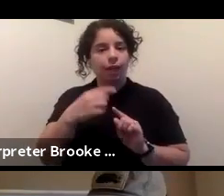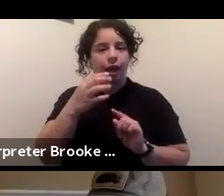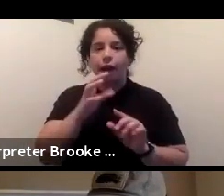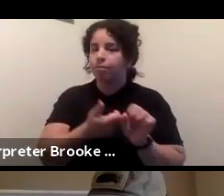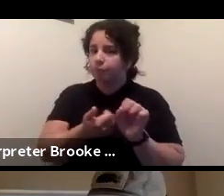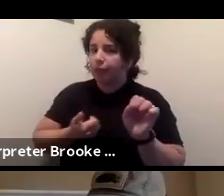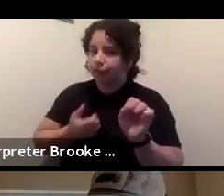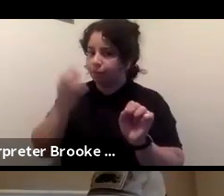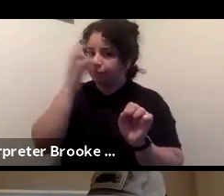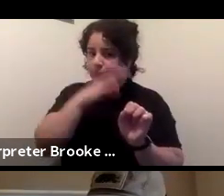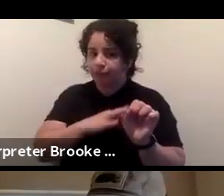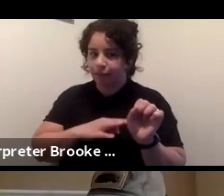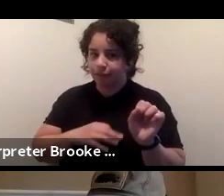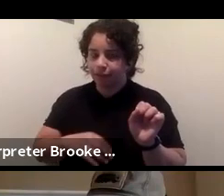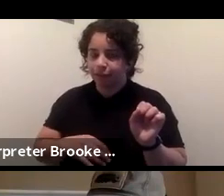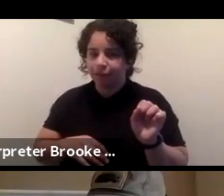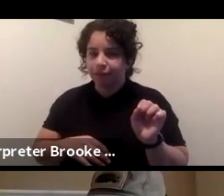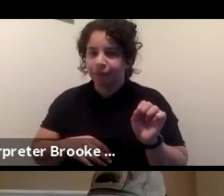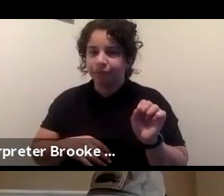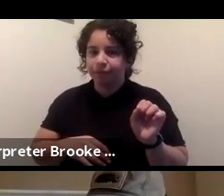executive order in 1954.